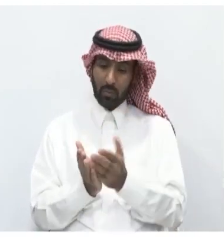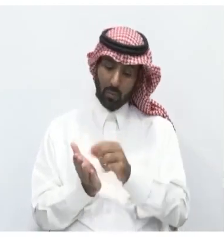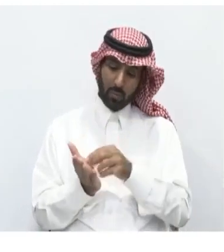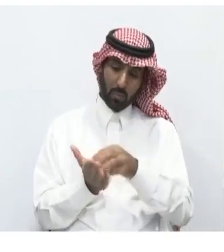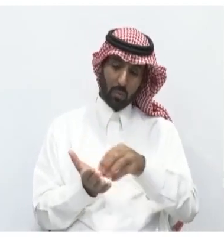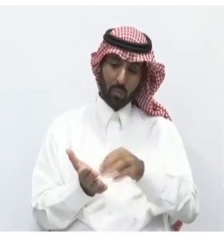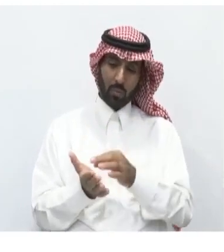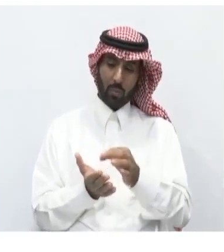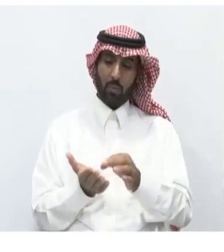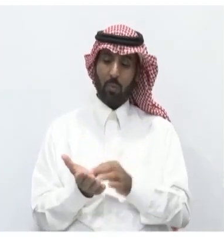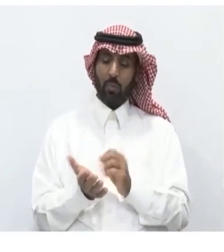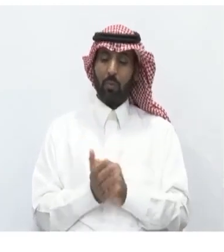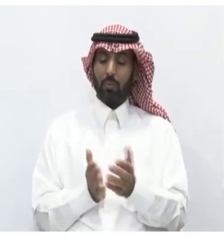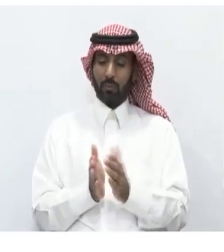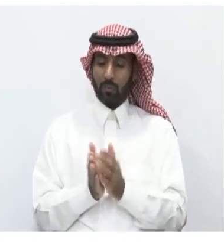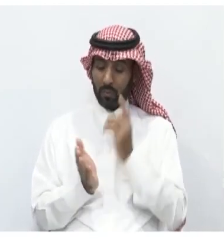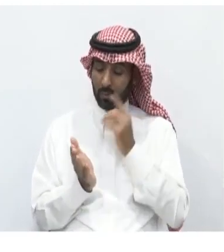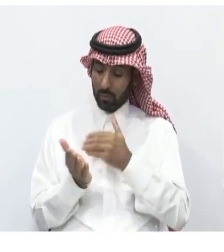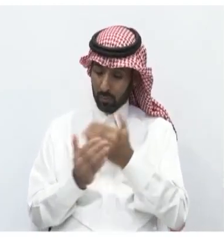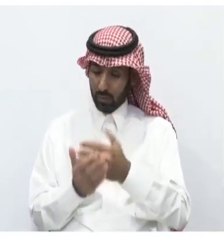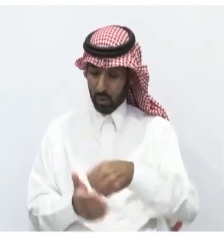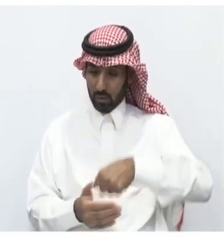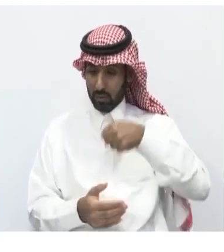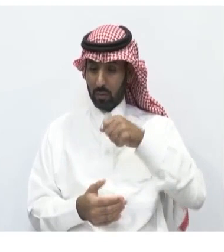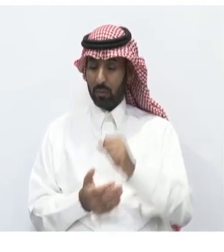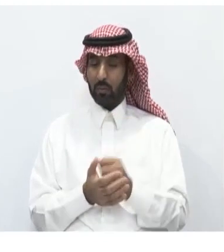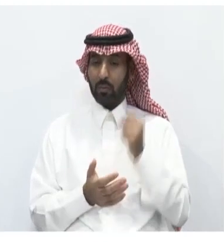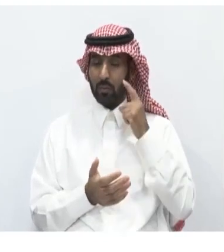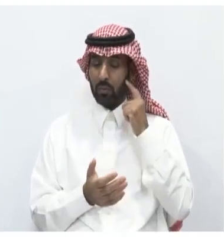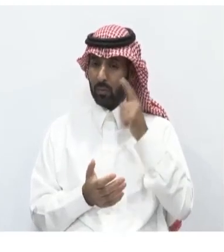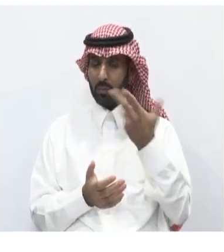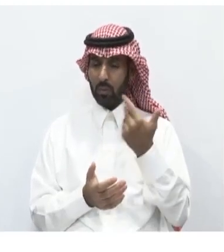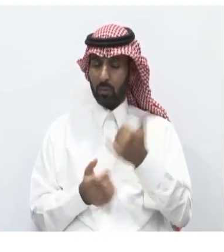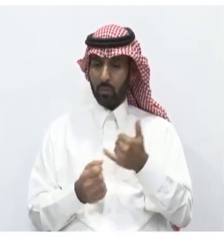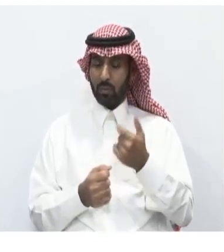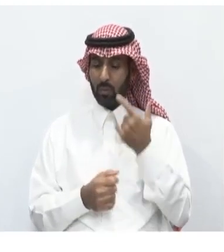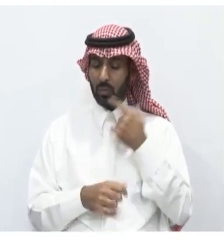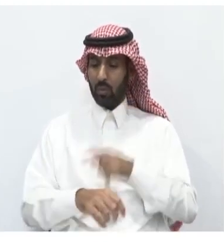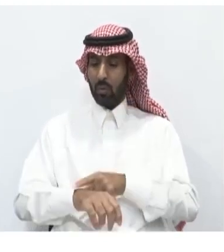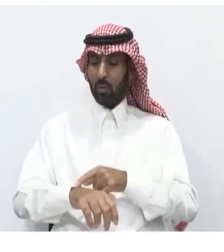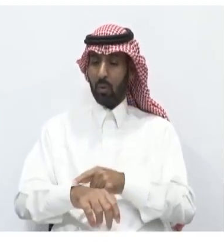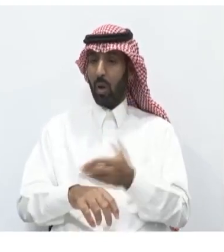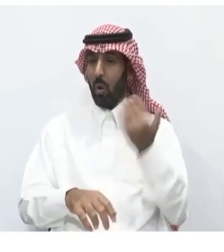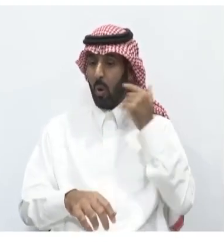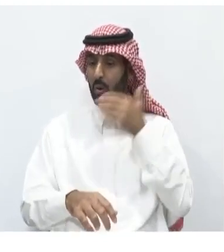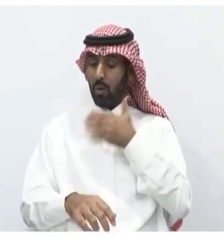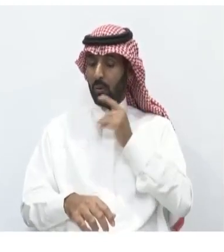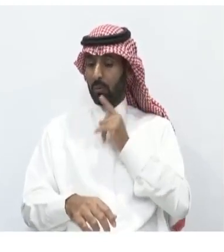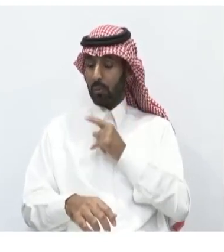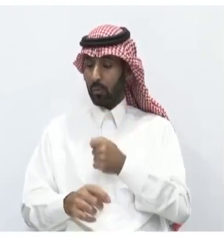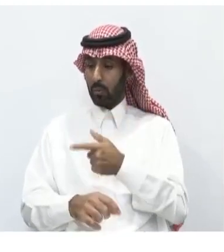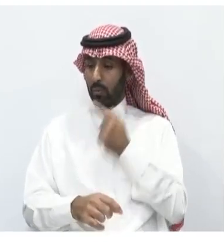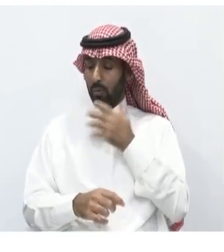easily accessible front compartment. And one final thought, you know that expensive watch your parents bought you for